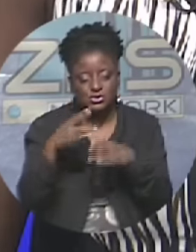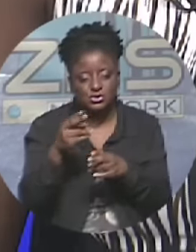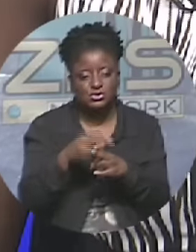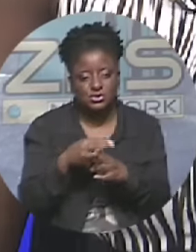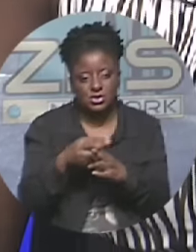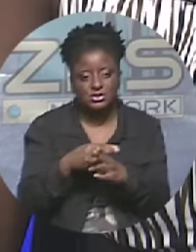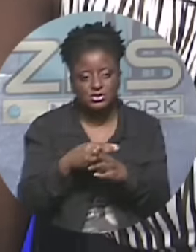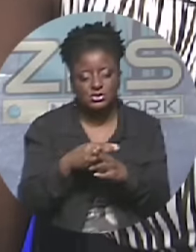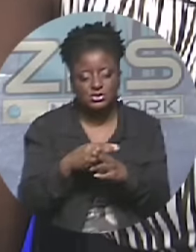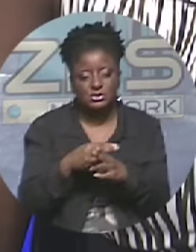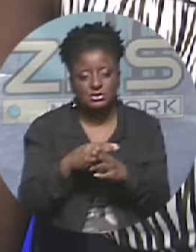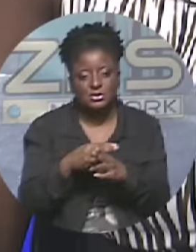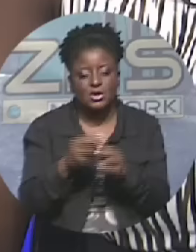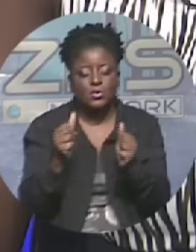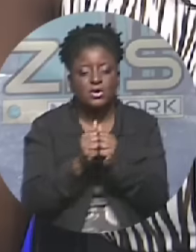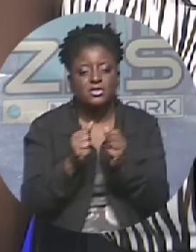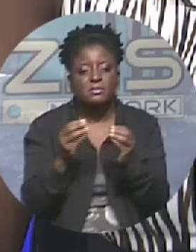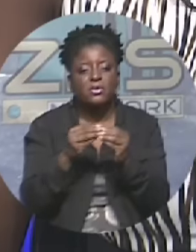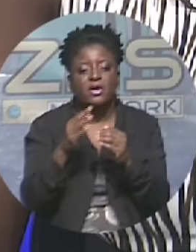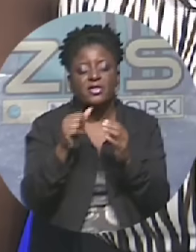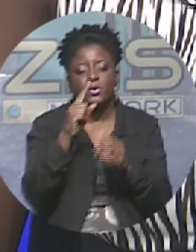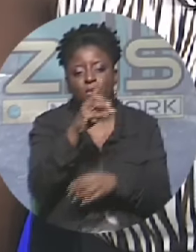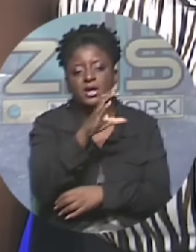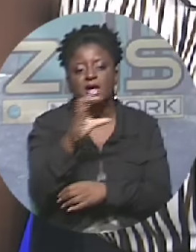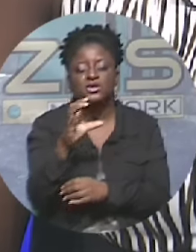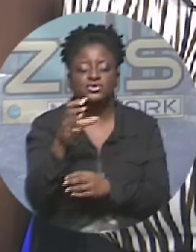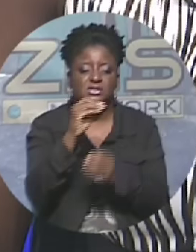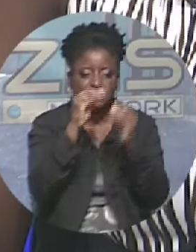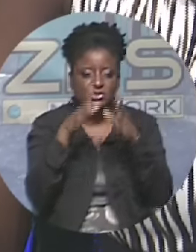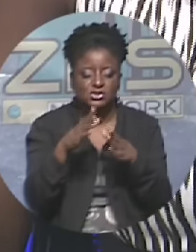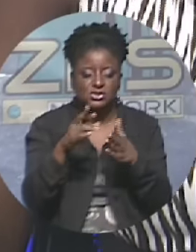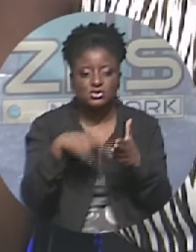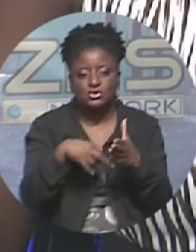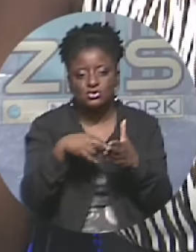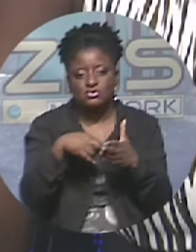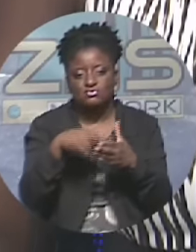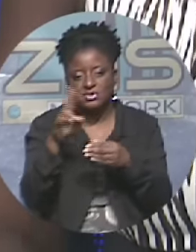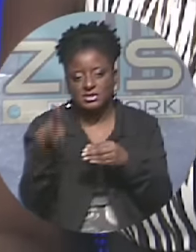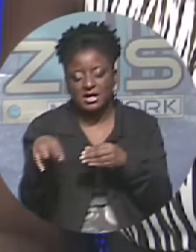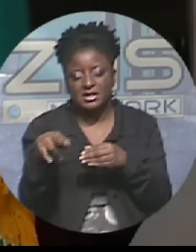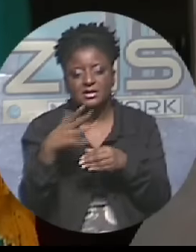teachers resigning, that's left a big gap in the system, but they're making some progress.